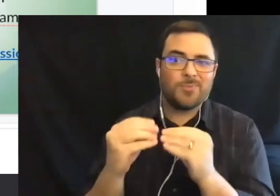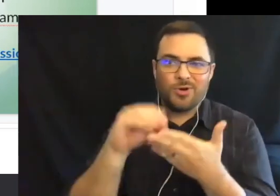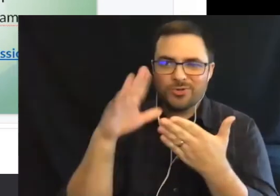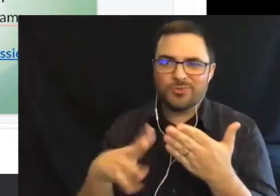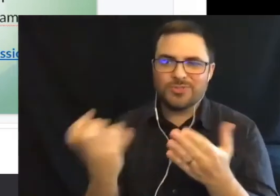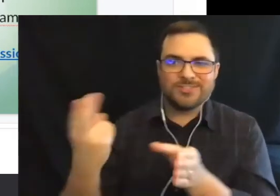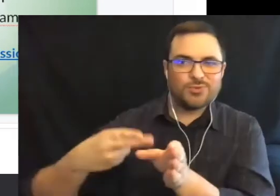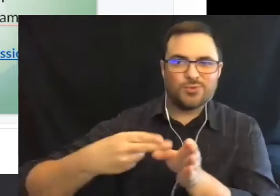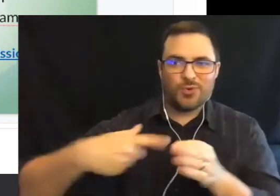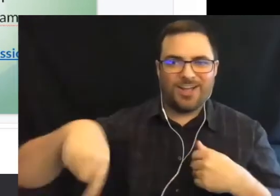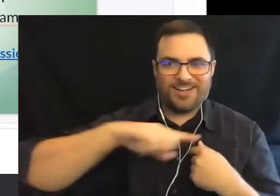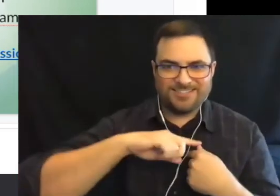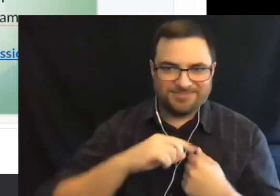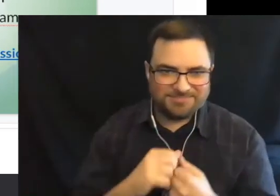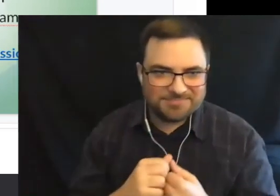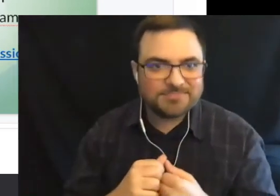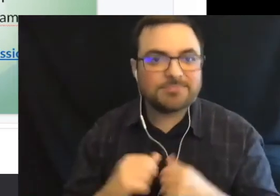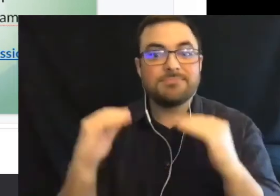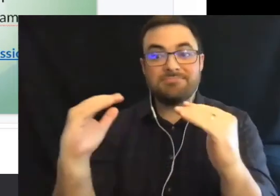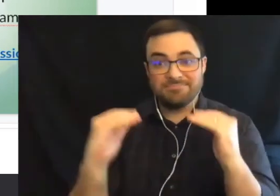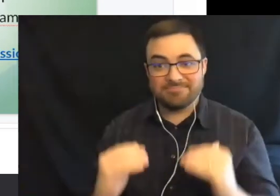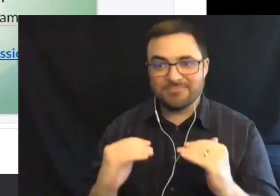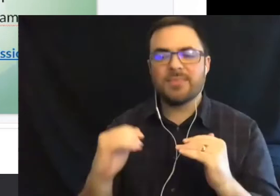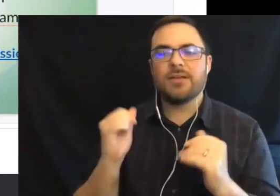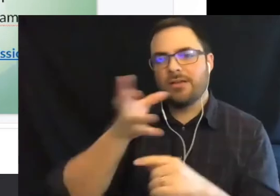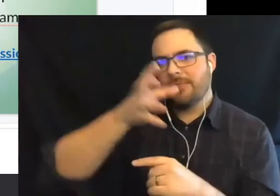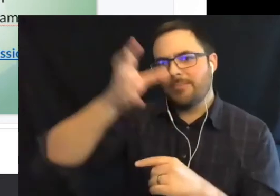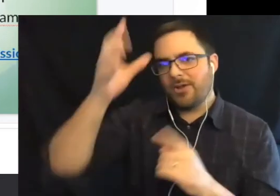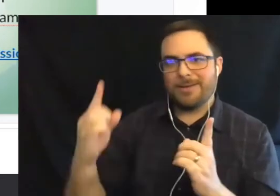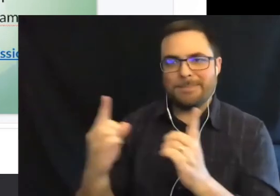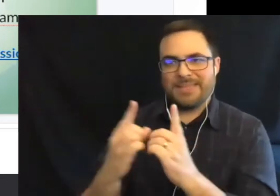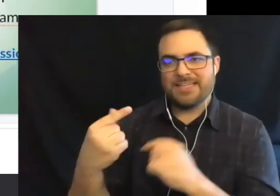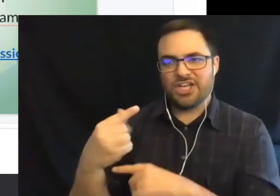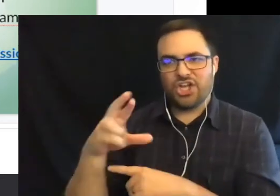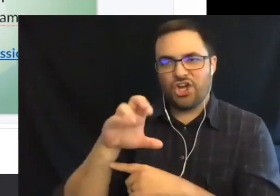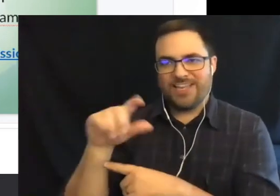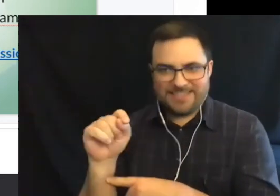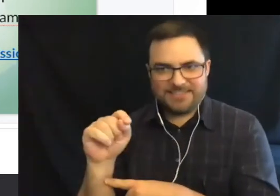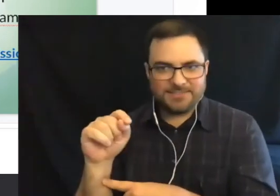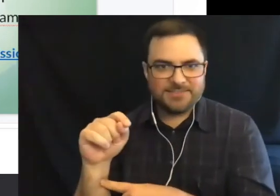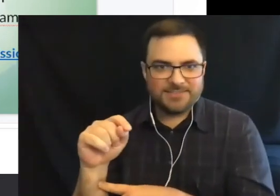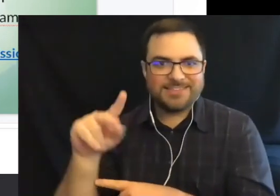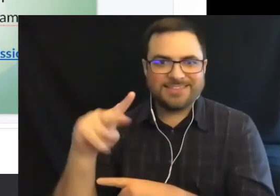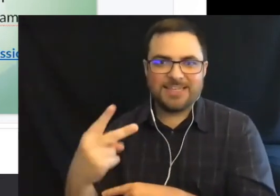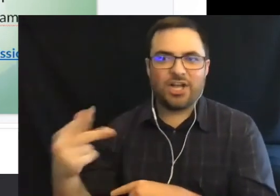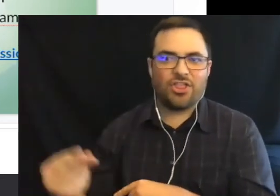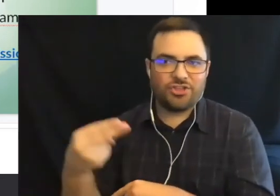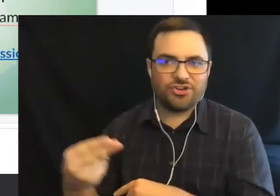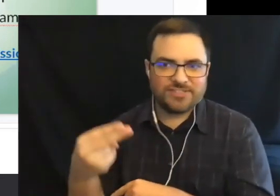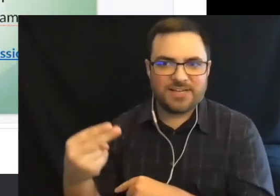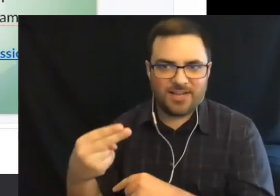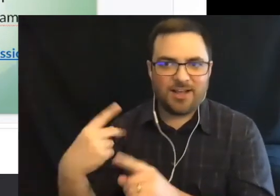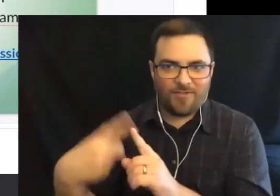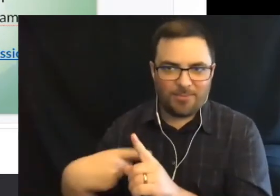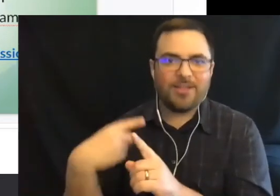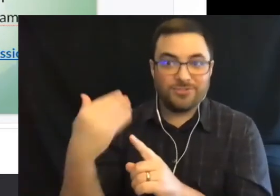that. We do have our ongoing parent meet and greets, which is the second Thursday. And so if you guys are kind